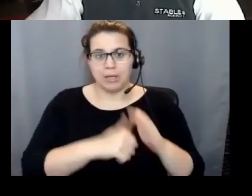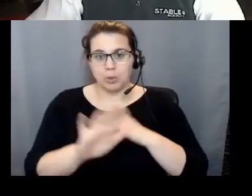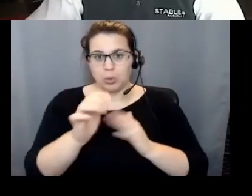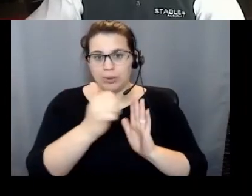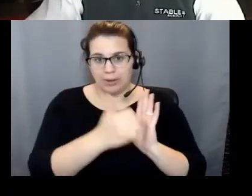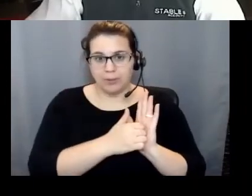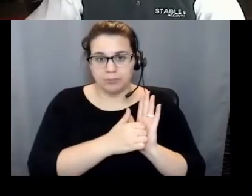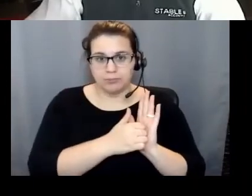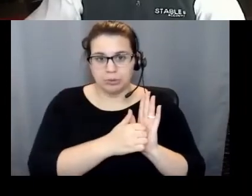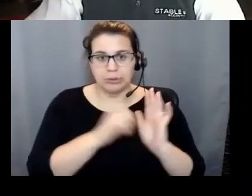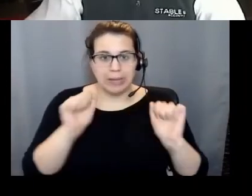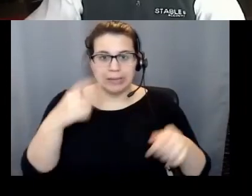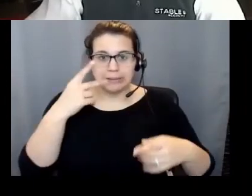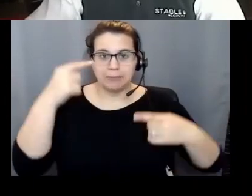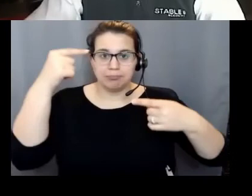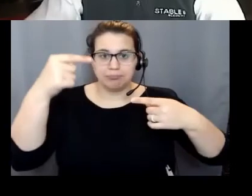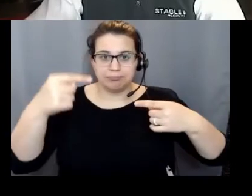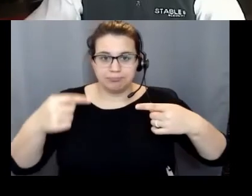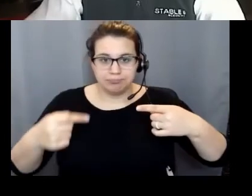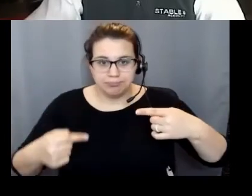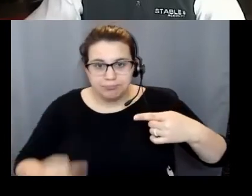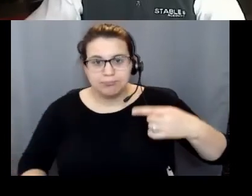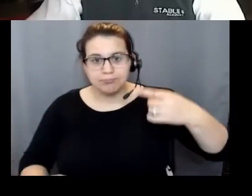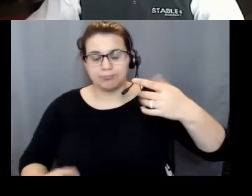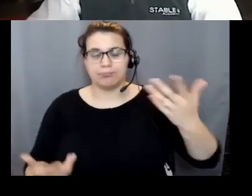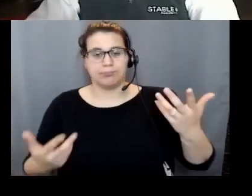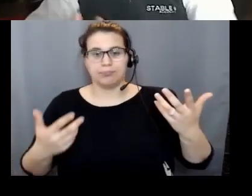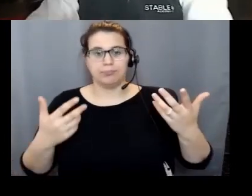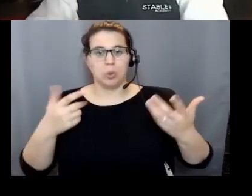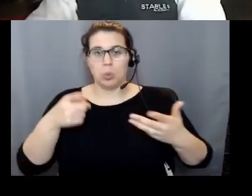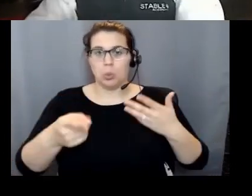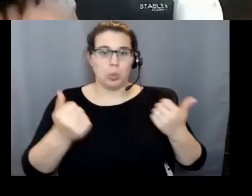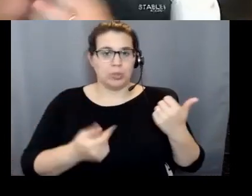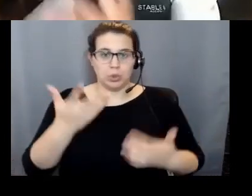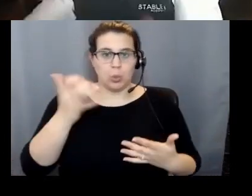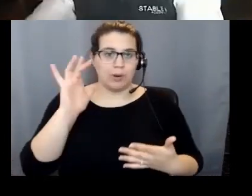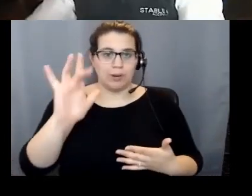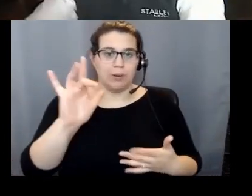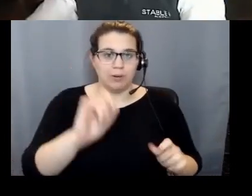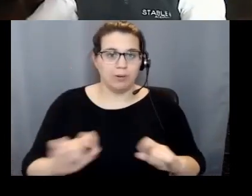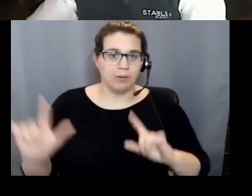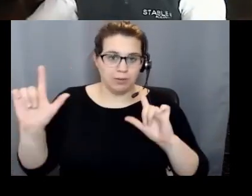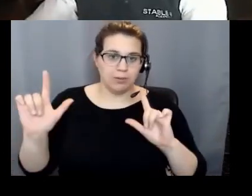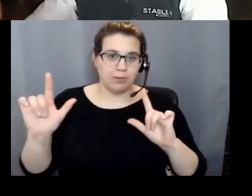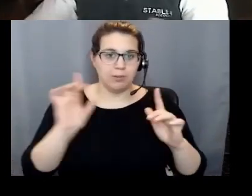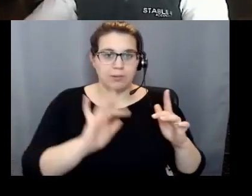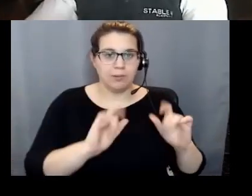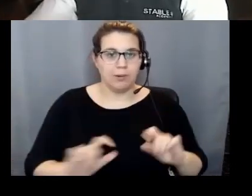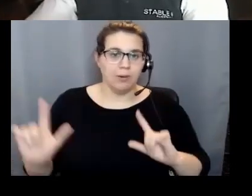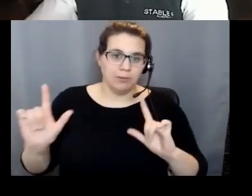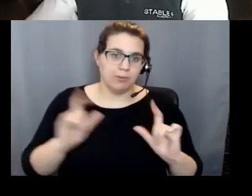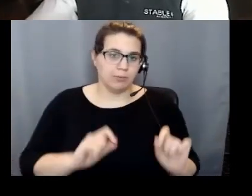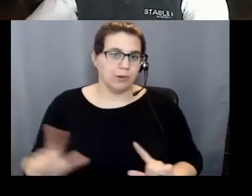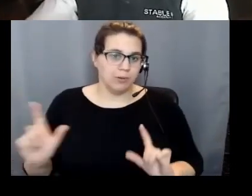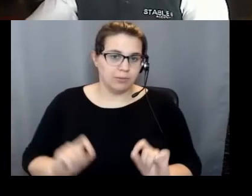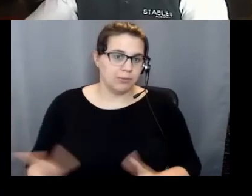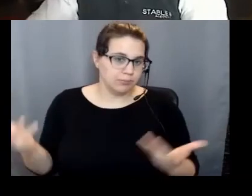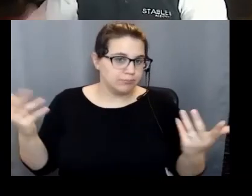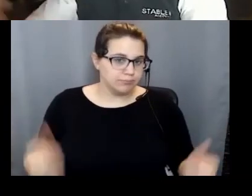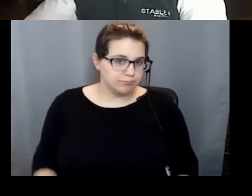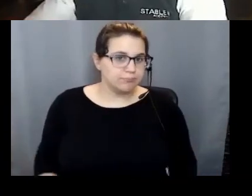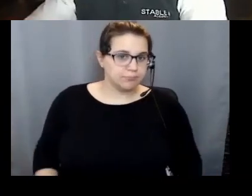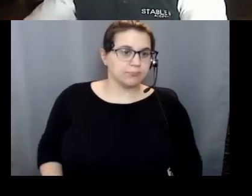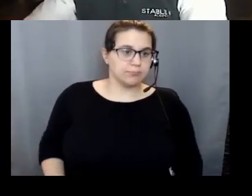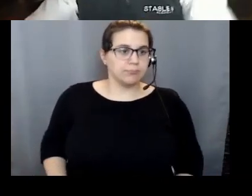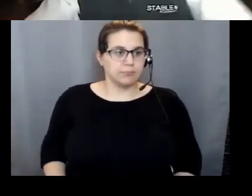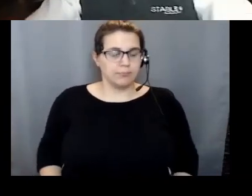this dashboard. And then you can click on whichever one you want, which will take you into the overview page of that particular account. And